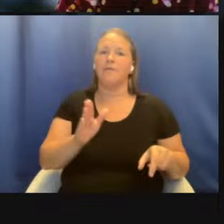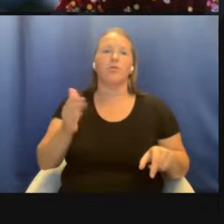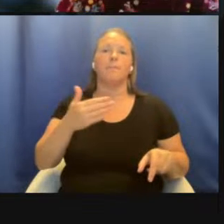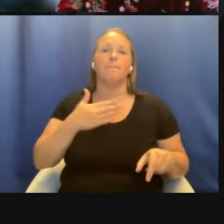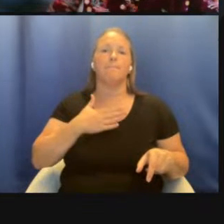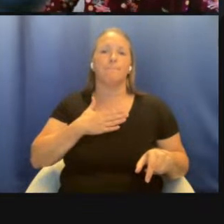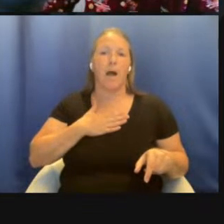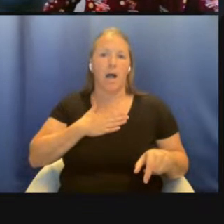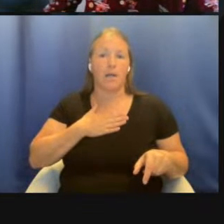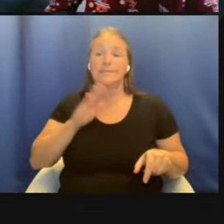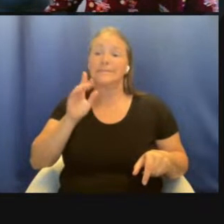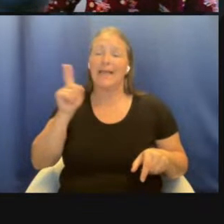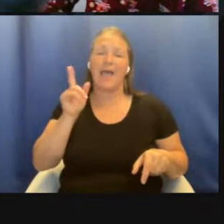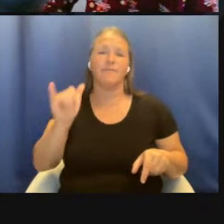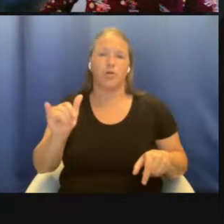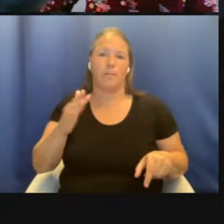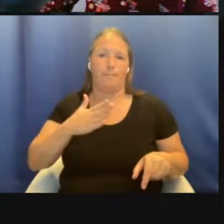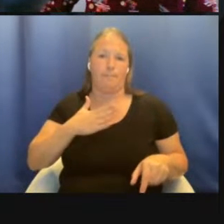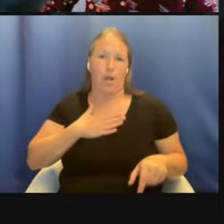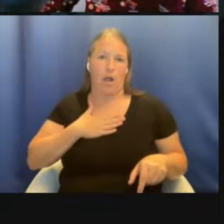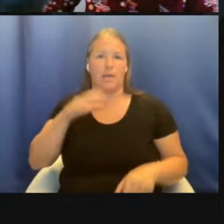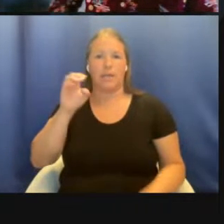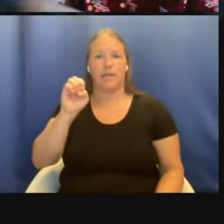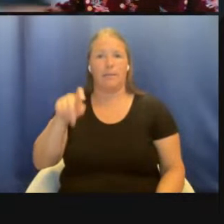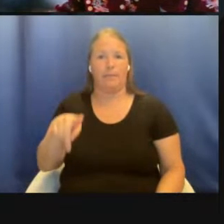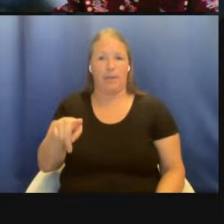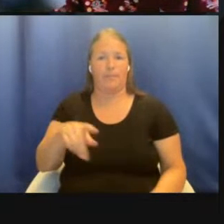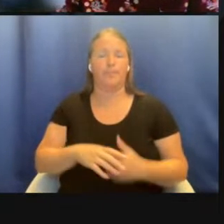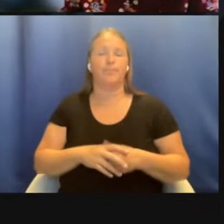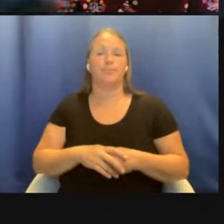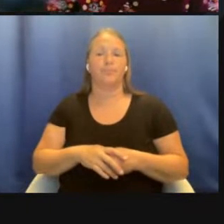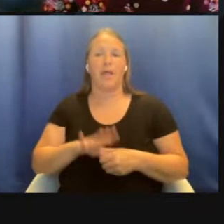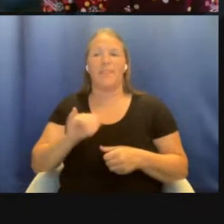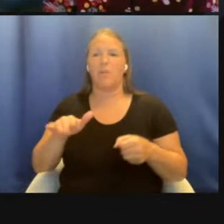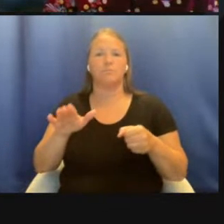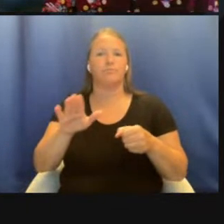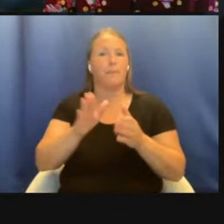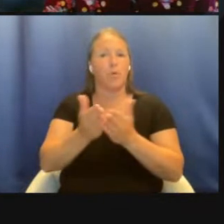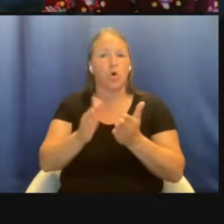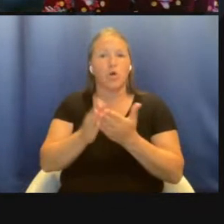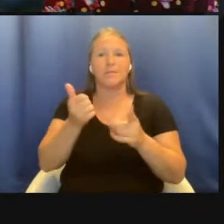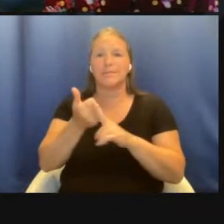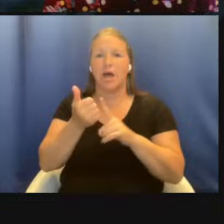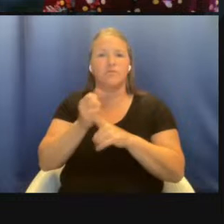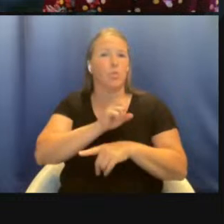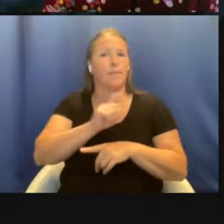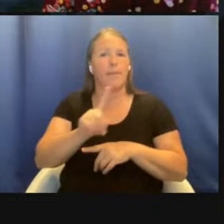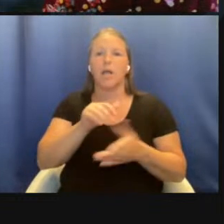these dialogues with these publications. This, in fact, was a book she returned to many times.